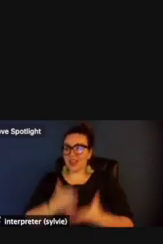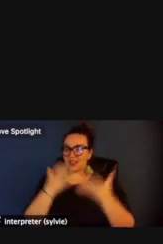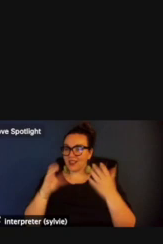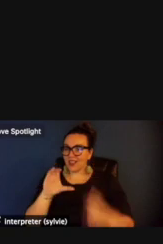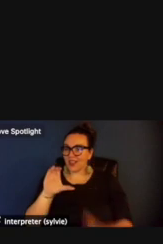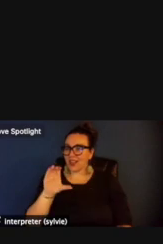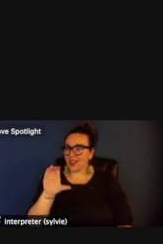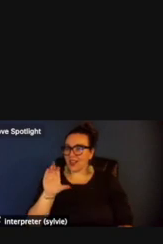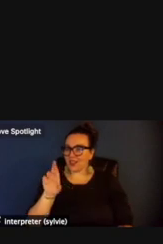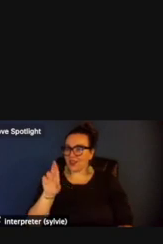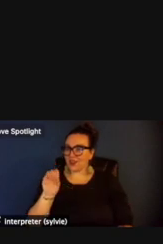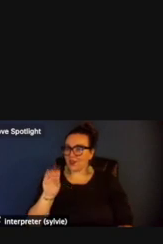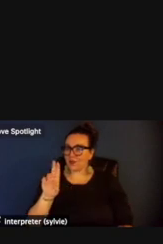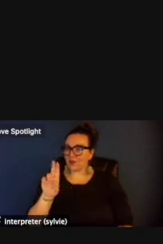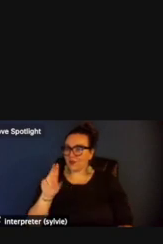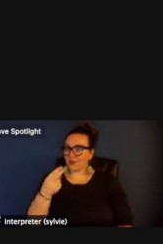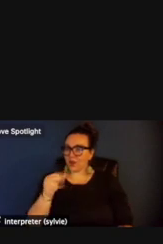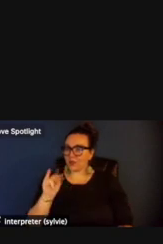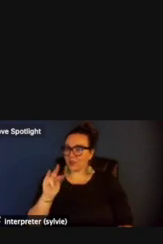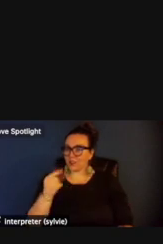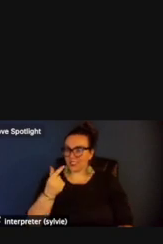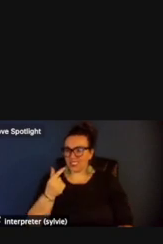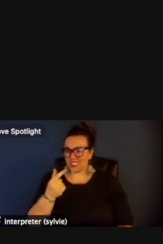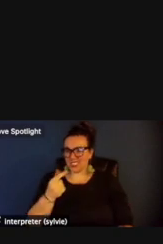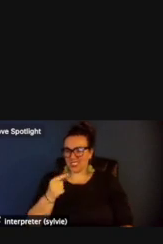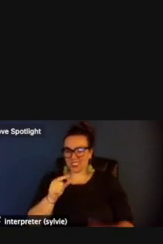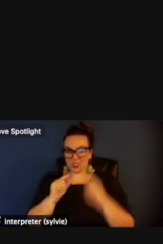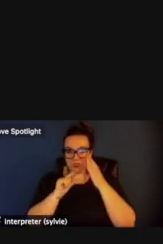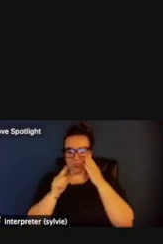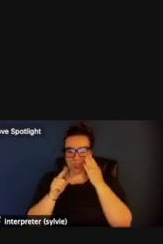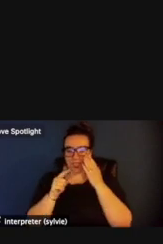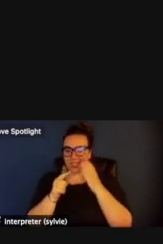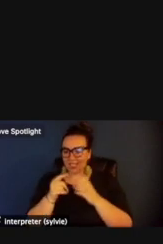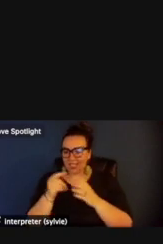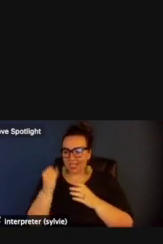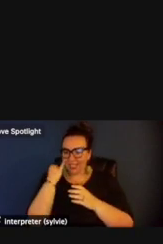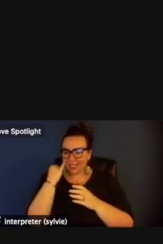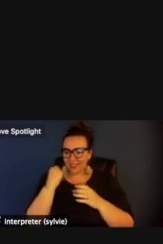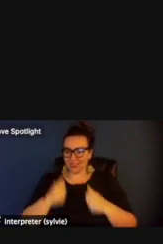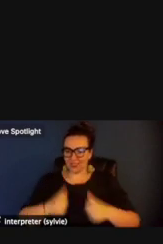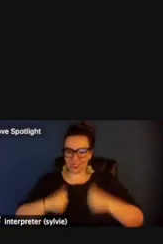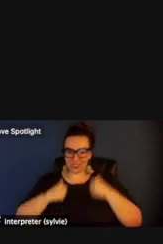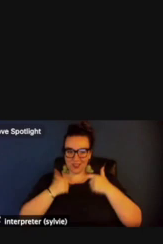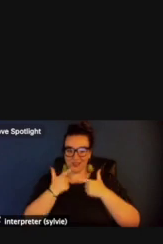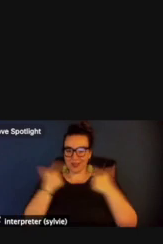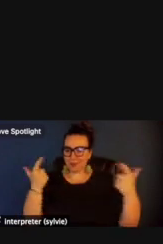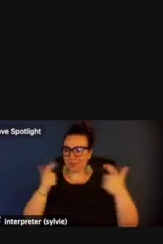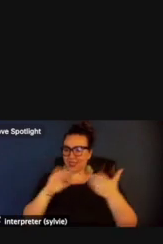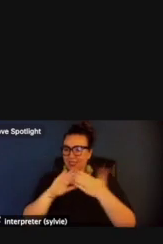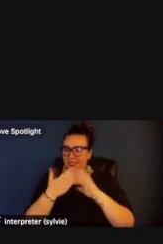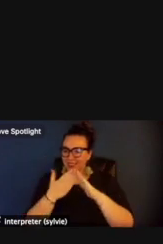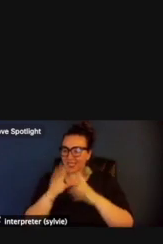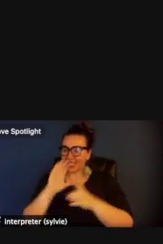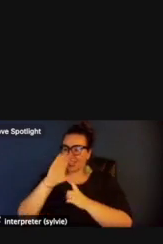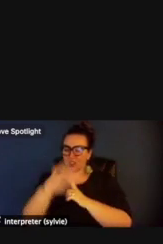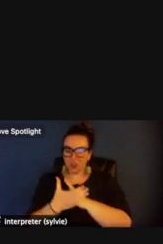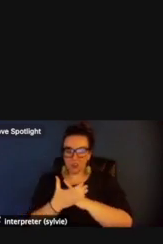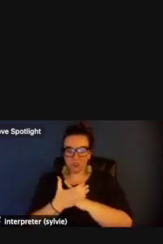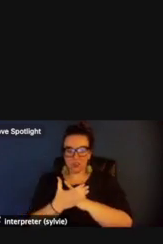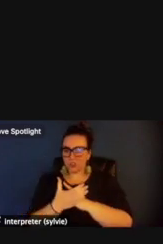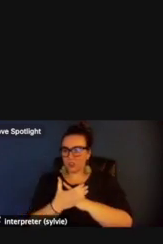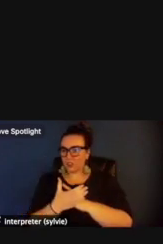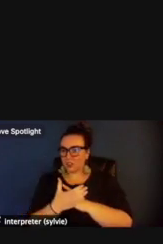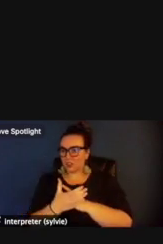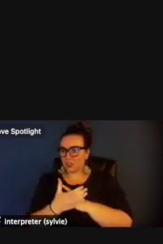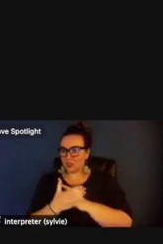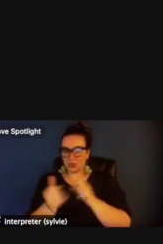It really makes the case that you could get by in a society, a big city, and a culture that's